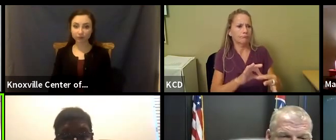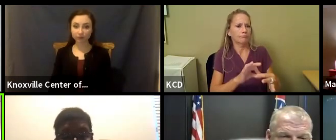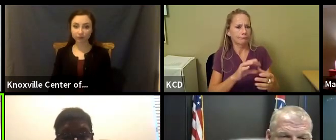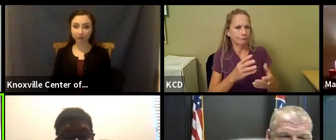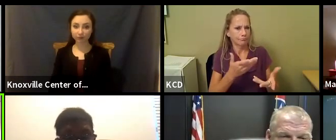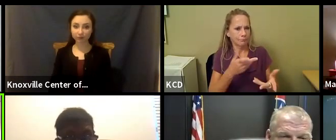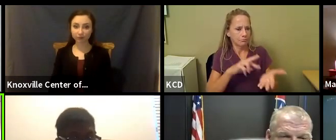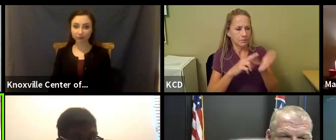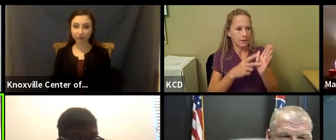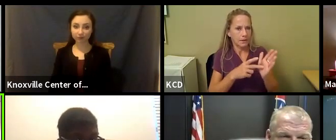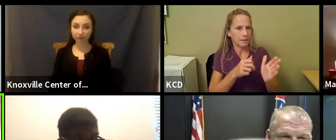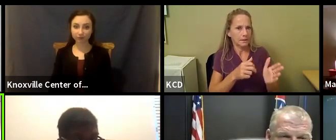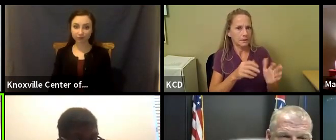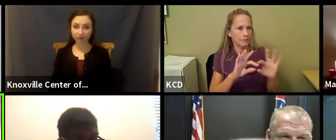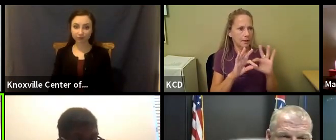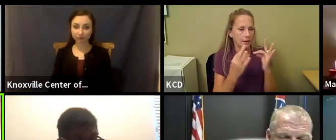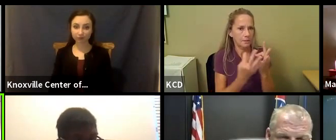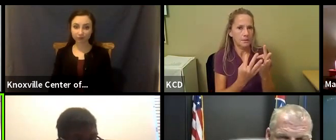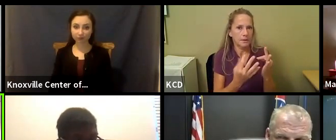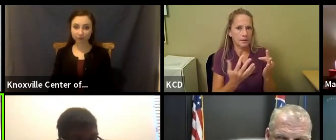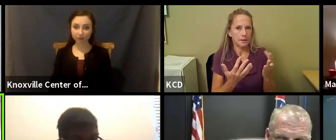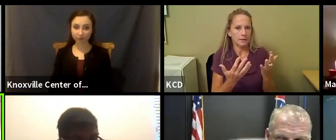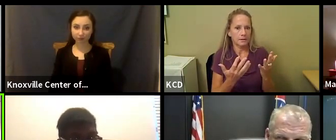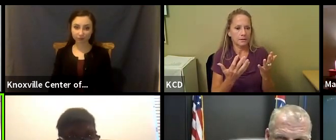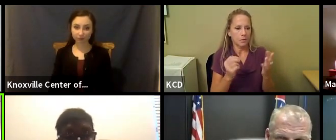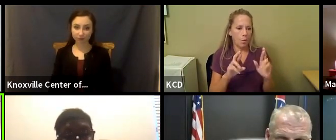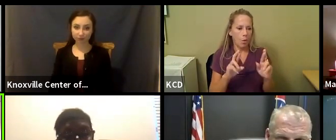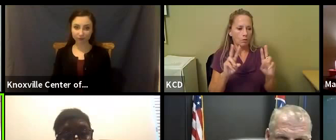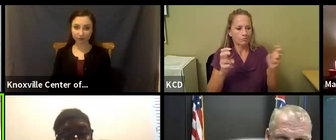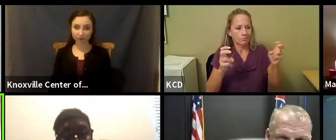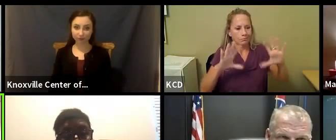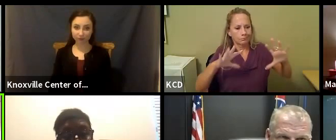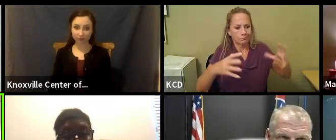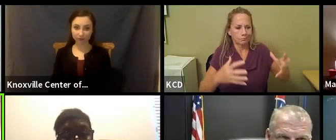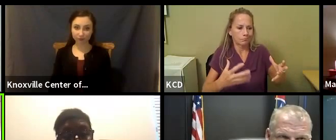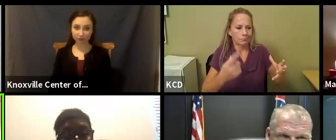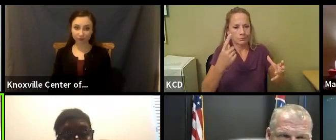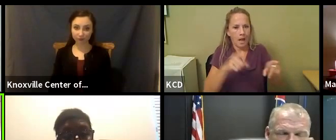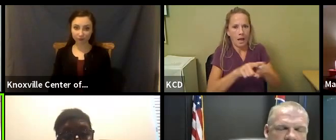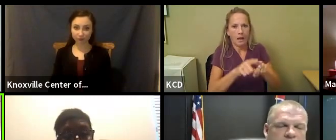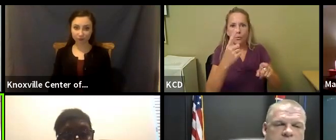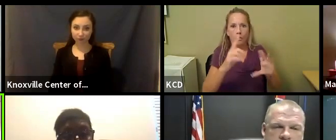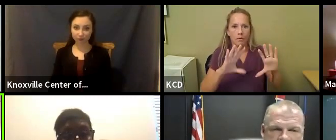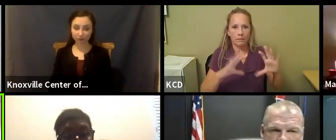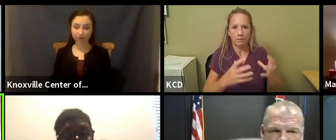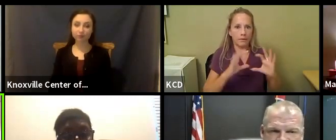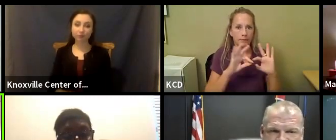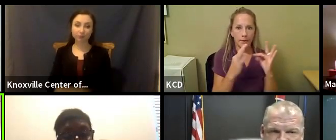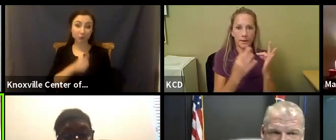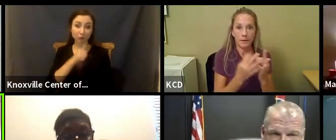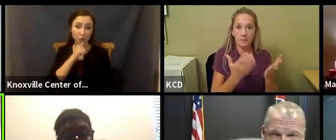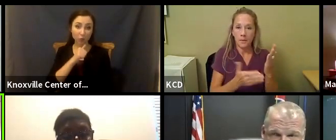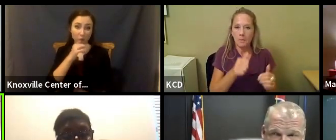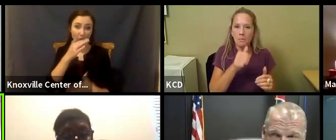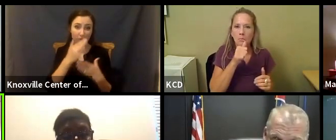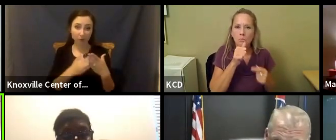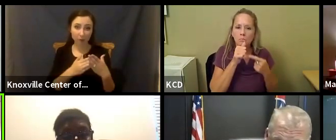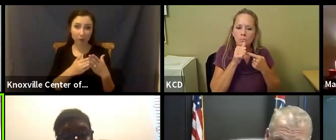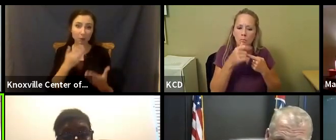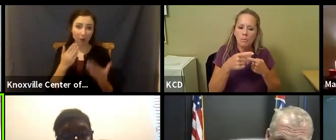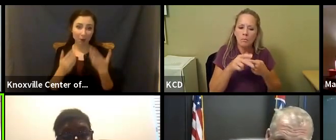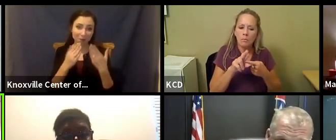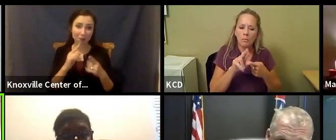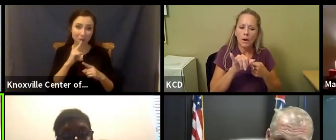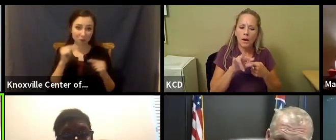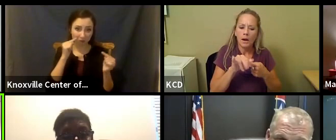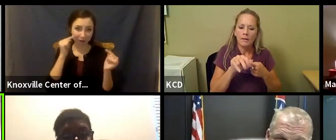mean, functionally almost like one family. The private part might be, controversial